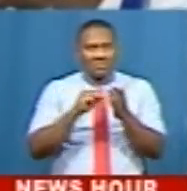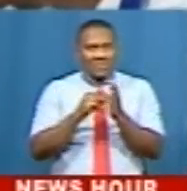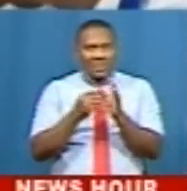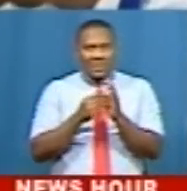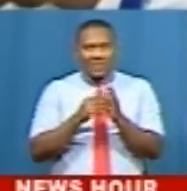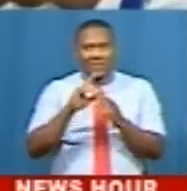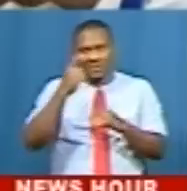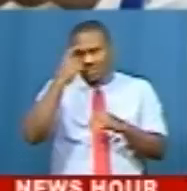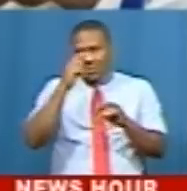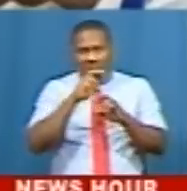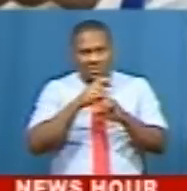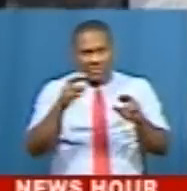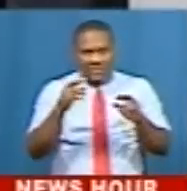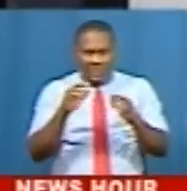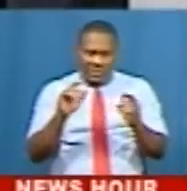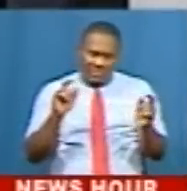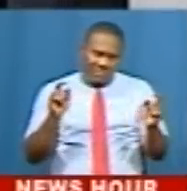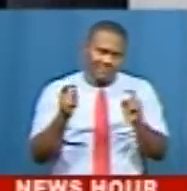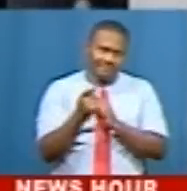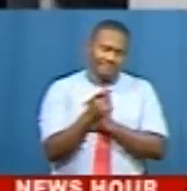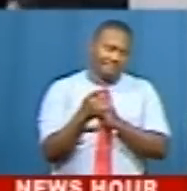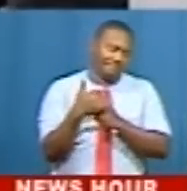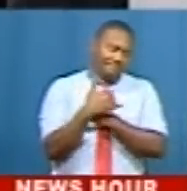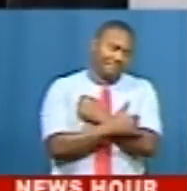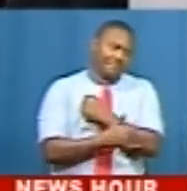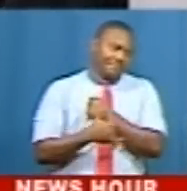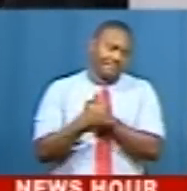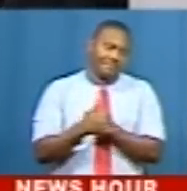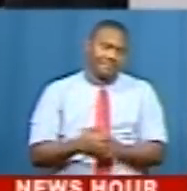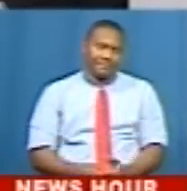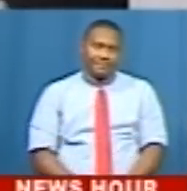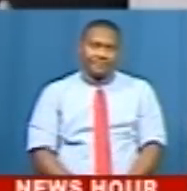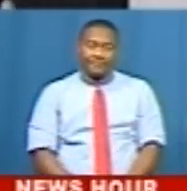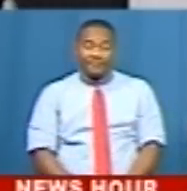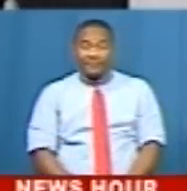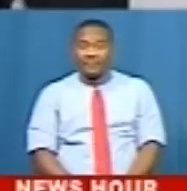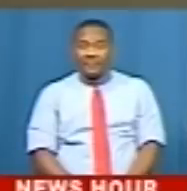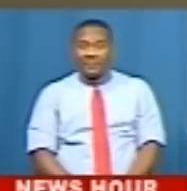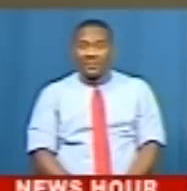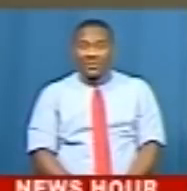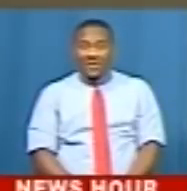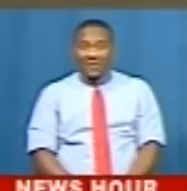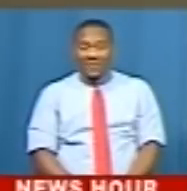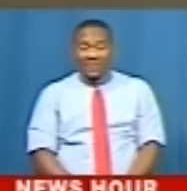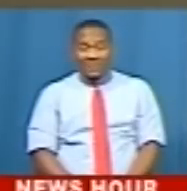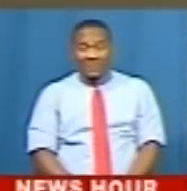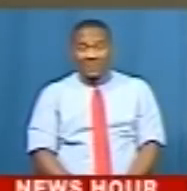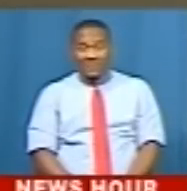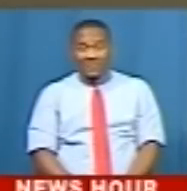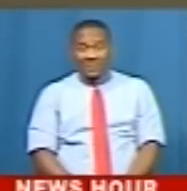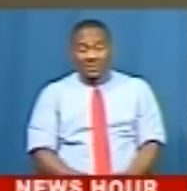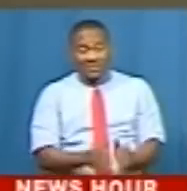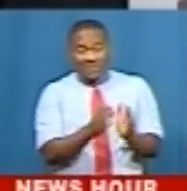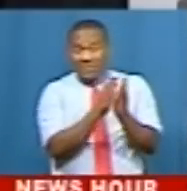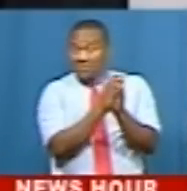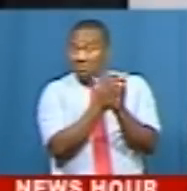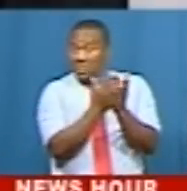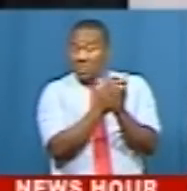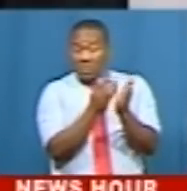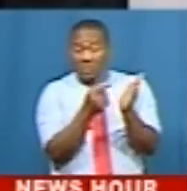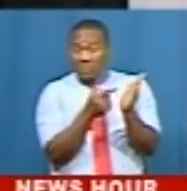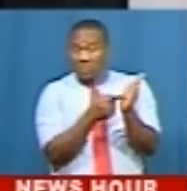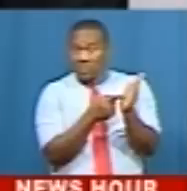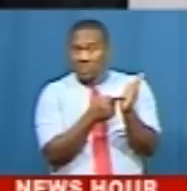country on a path of modernity. This huge document that we have here will not benefit Ghana